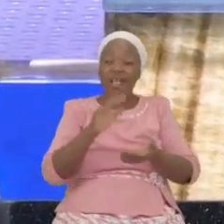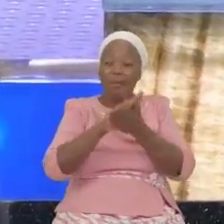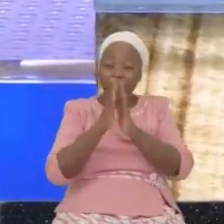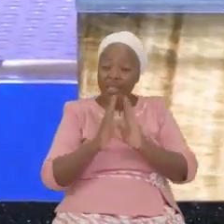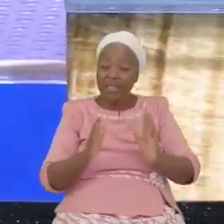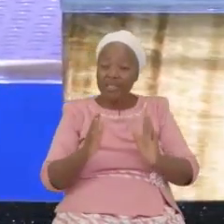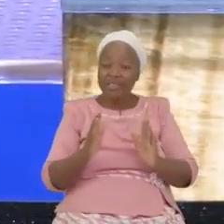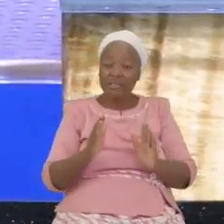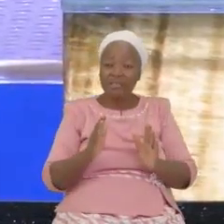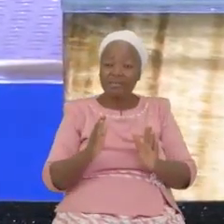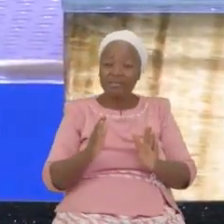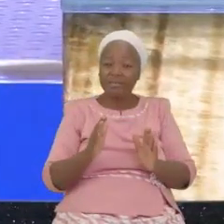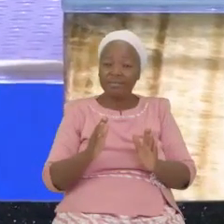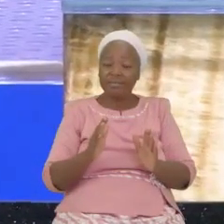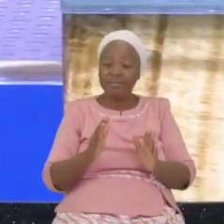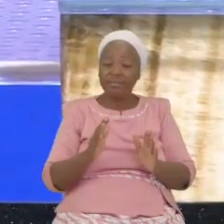Peace